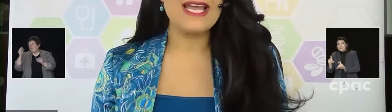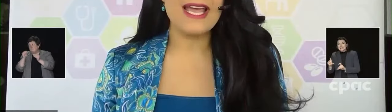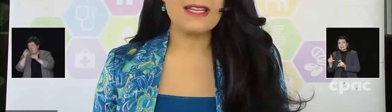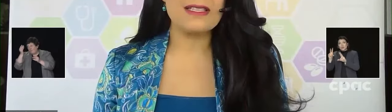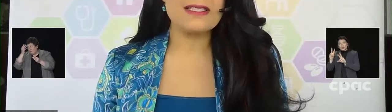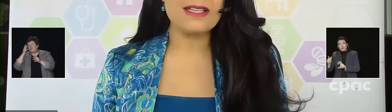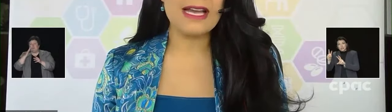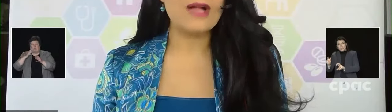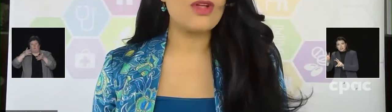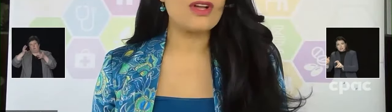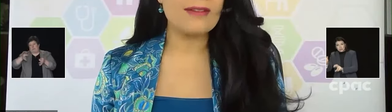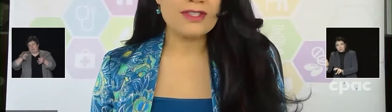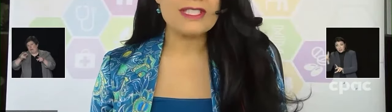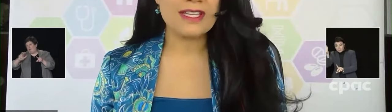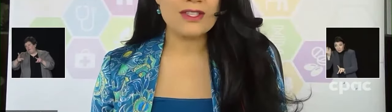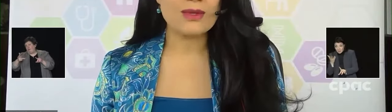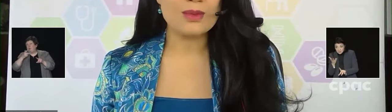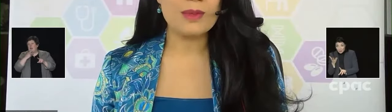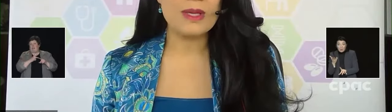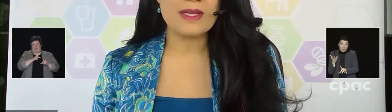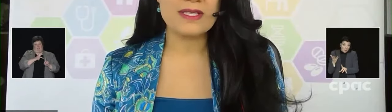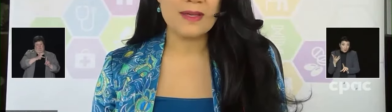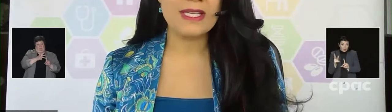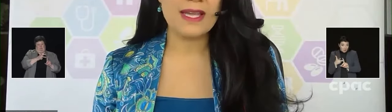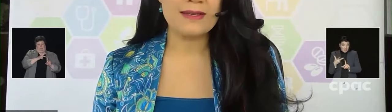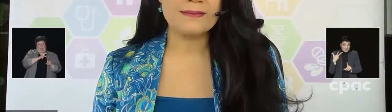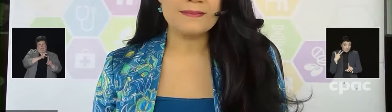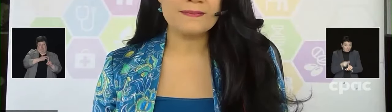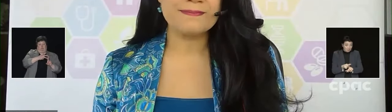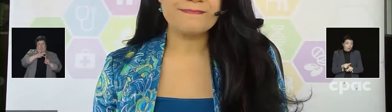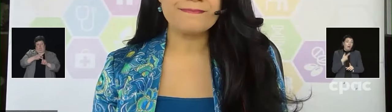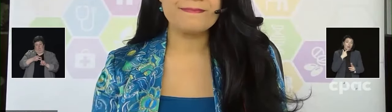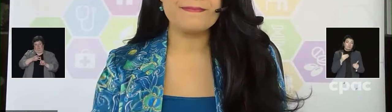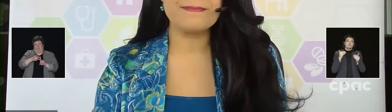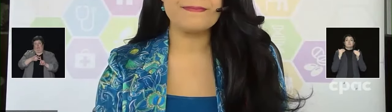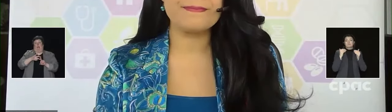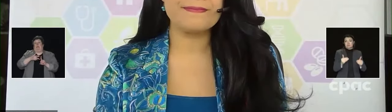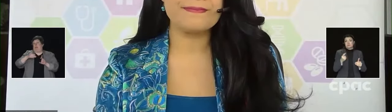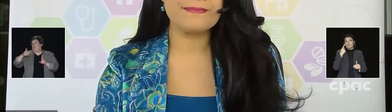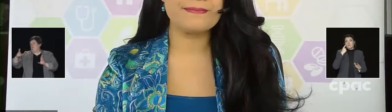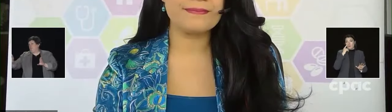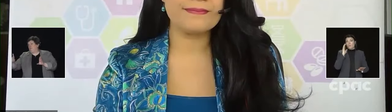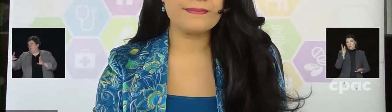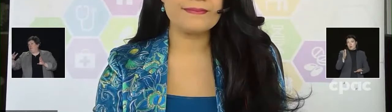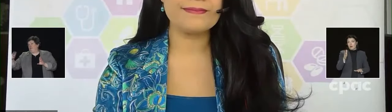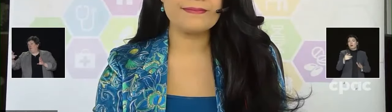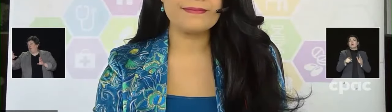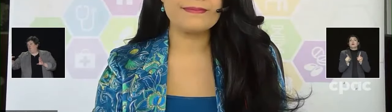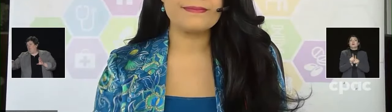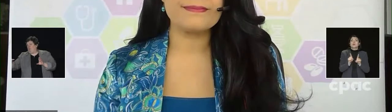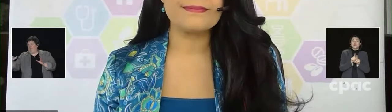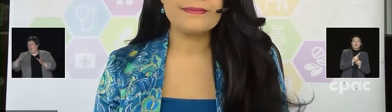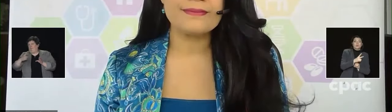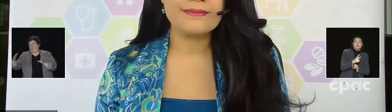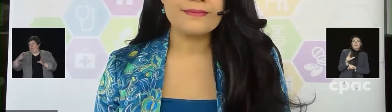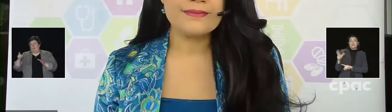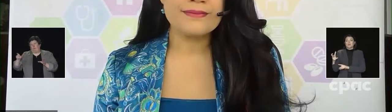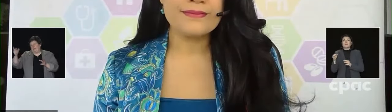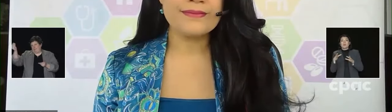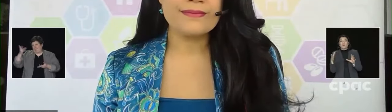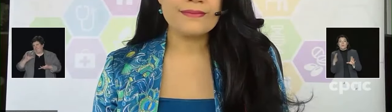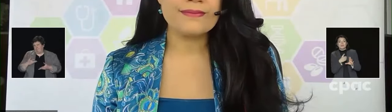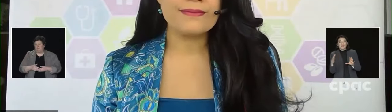needed and how long after the 2nd dose would be the best time to get it. Thank you. Our next question is from Kelly